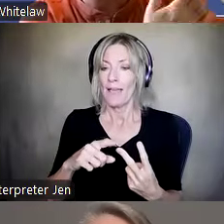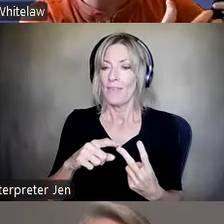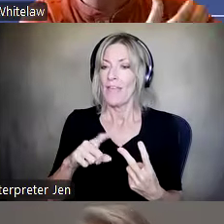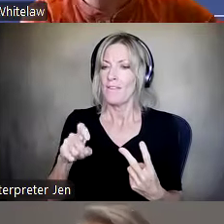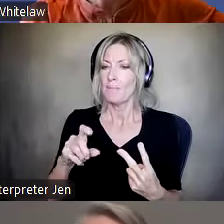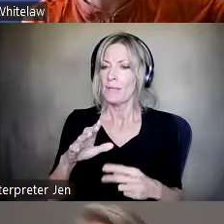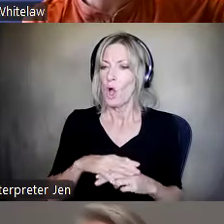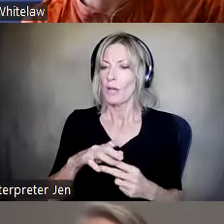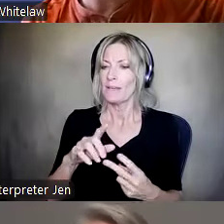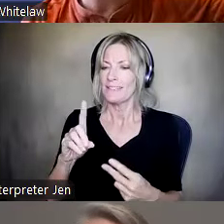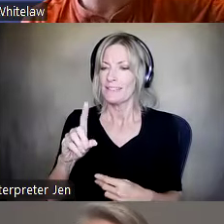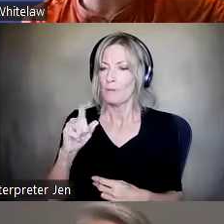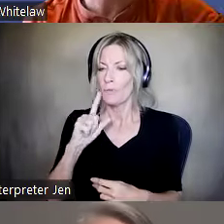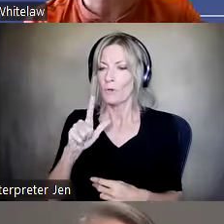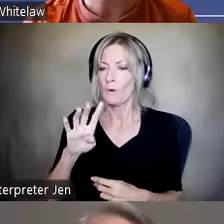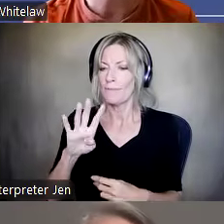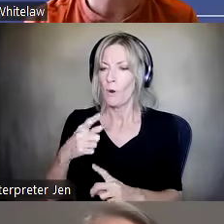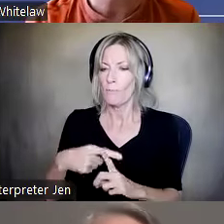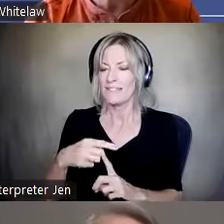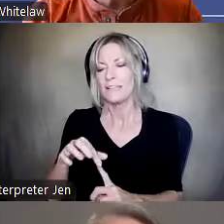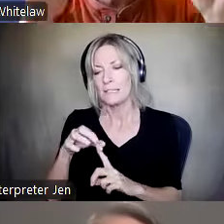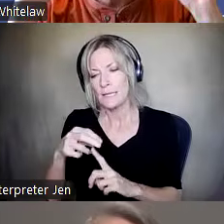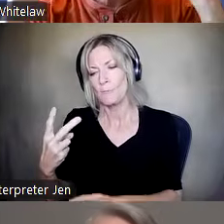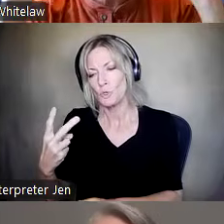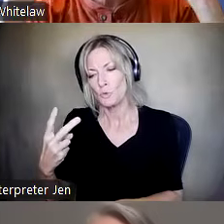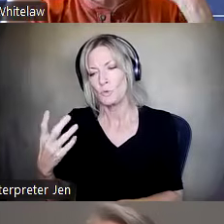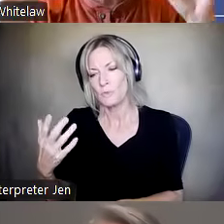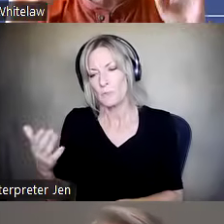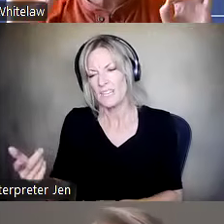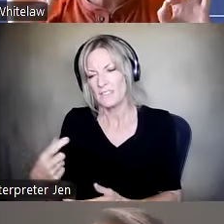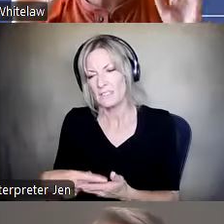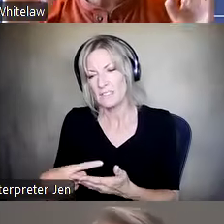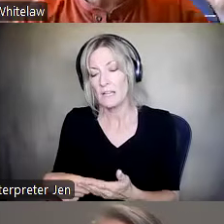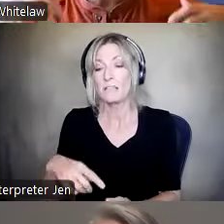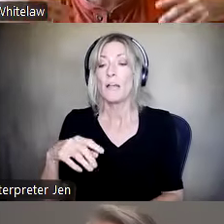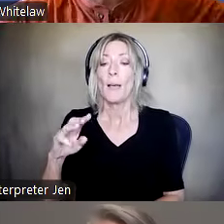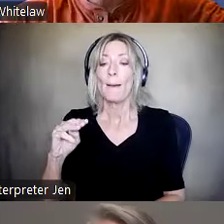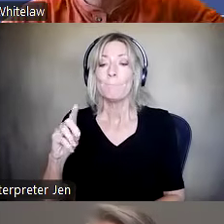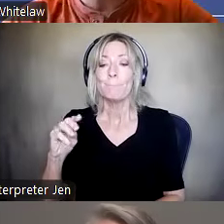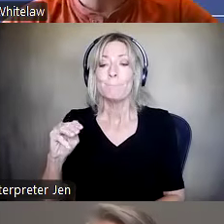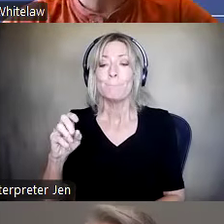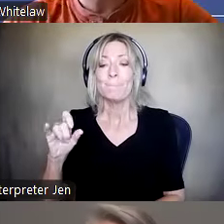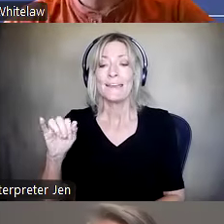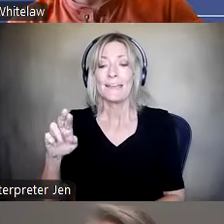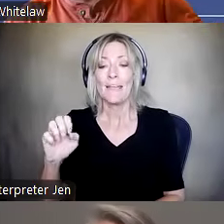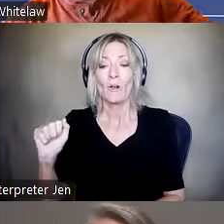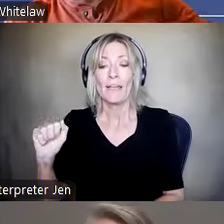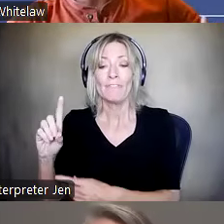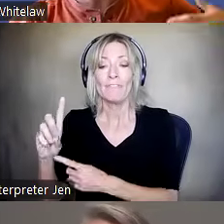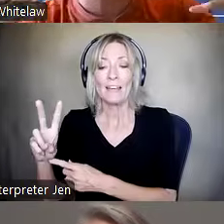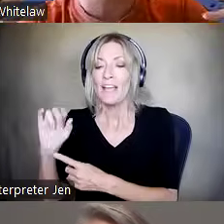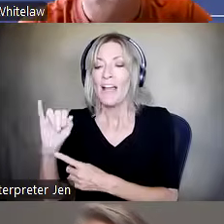for 24 months, except for the two exceptions that we talked about. Medicare Advantage is just a way you get your Medicare. It is